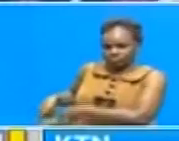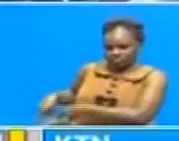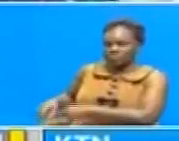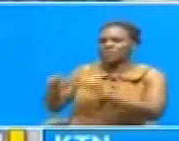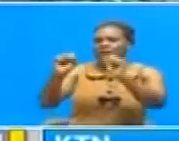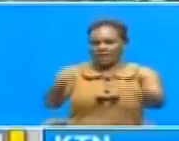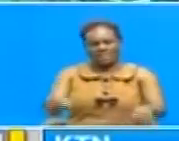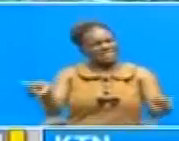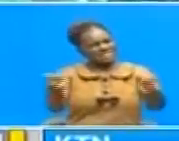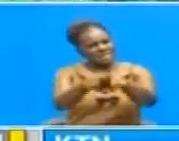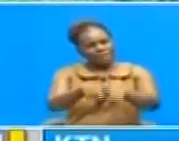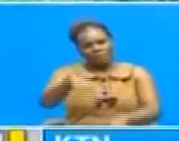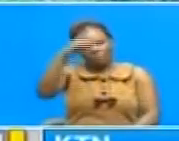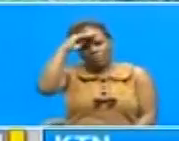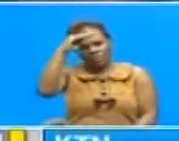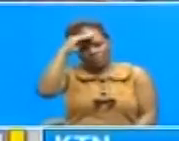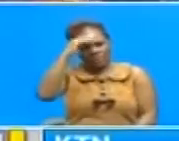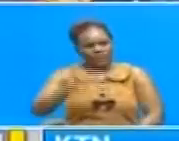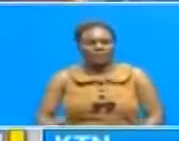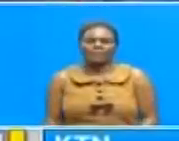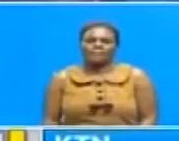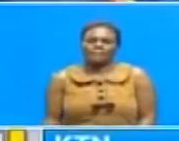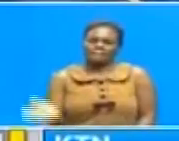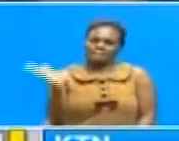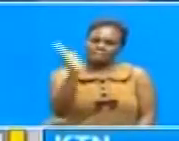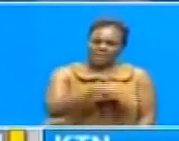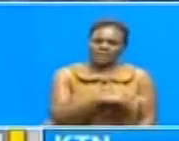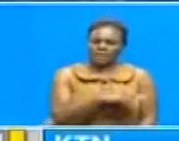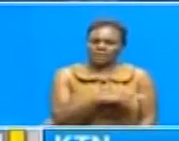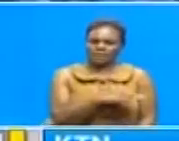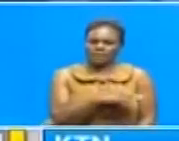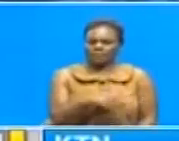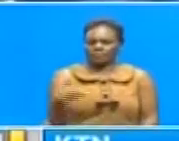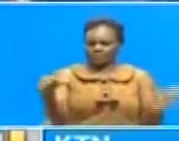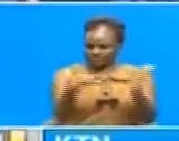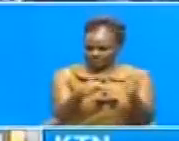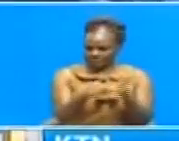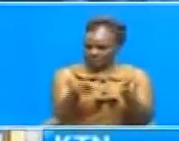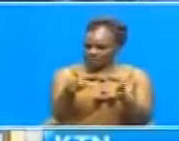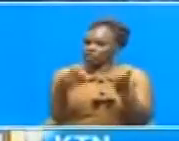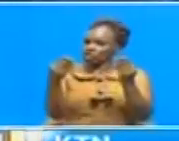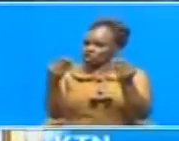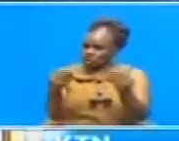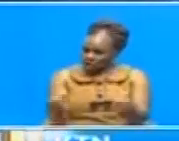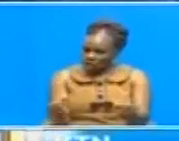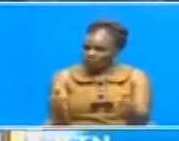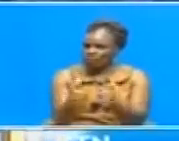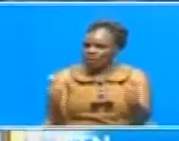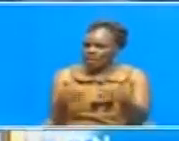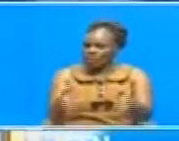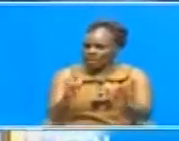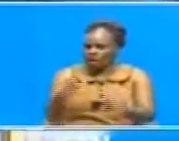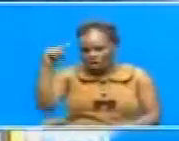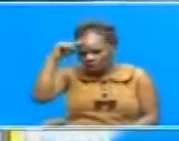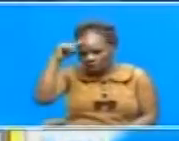It is the same with alcohol. And let's take this back now to the problem. Are we tackling the problem at the source? Is